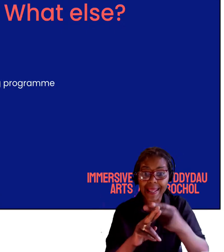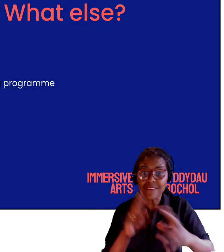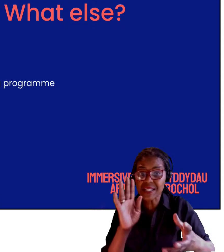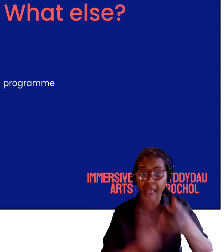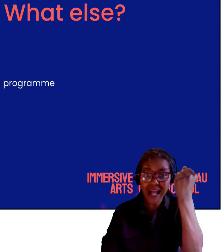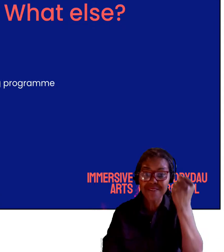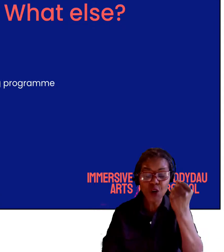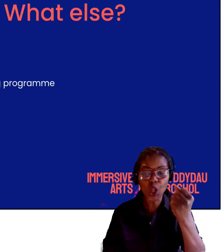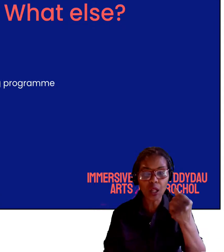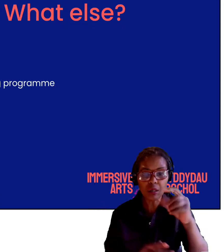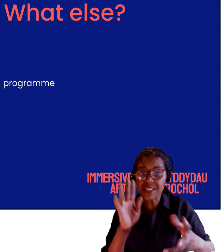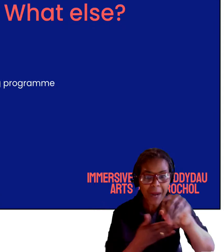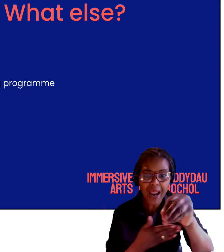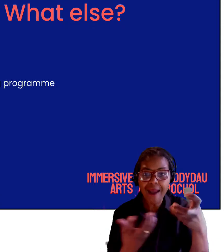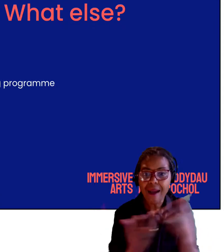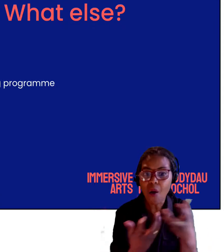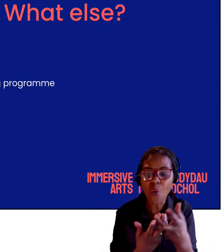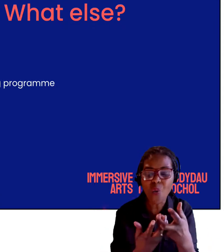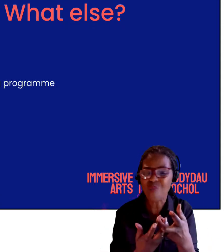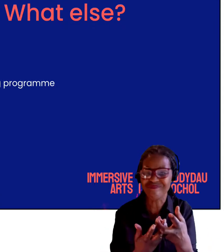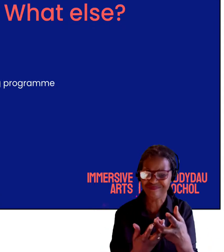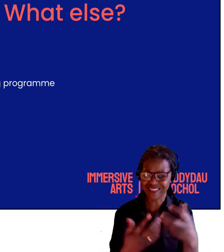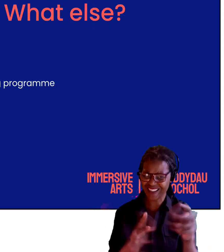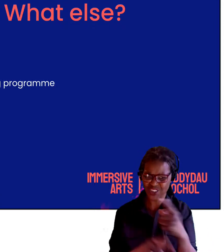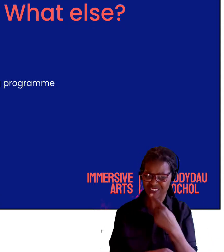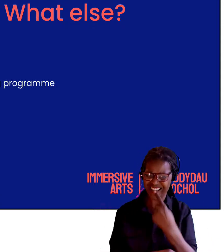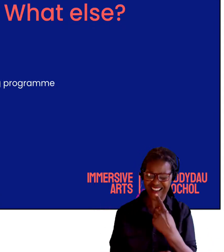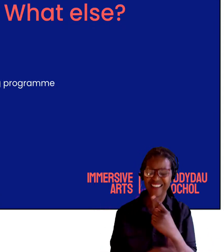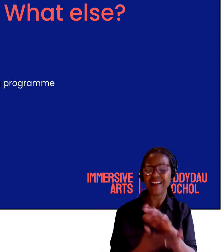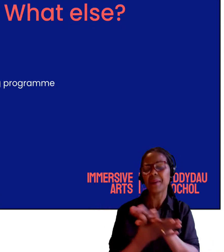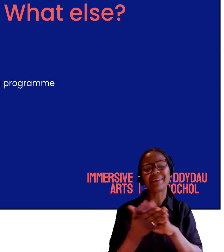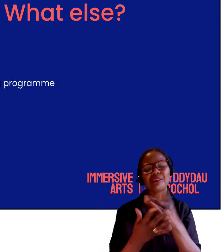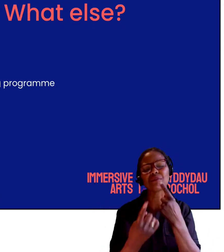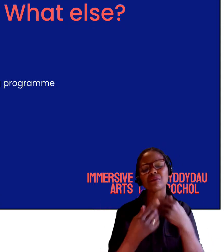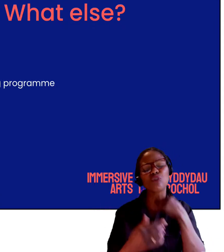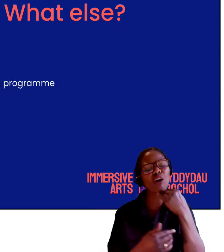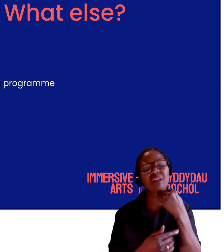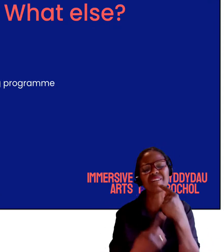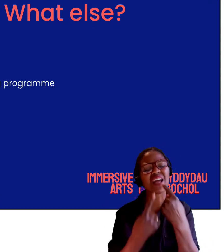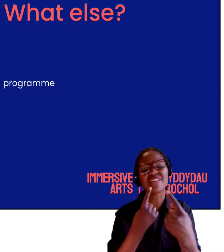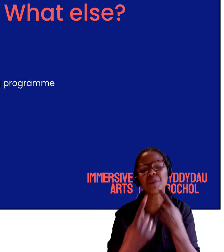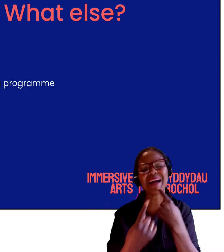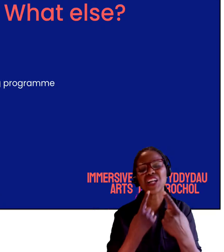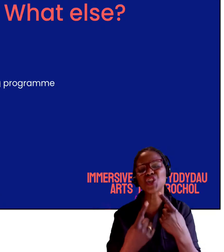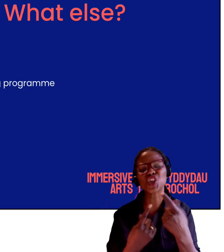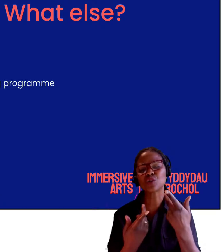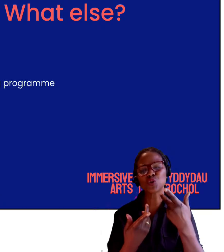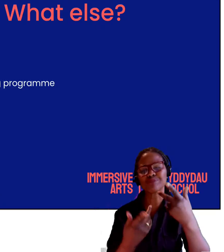So with these proposals, the reviewers just didn't have enough information to assess their proposal.